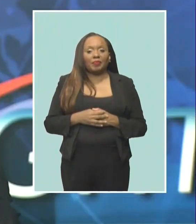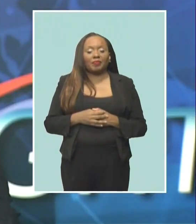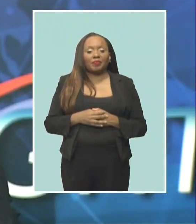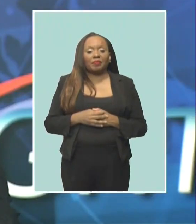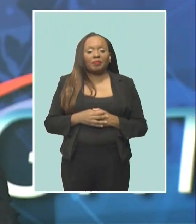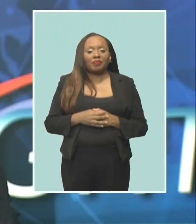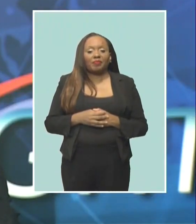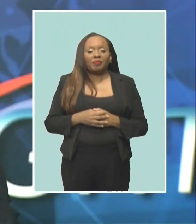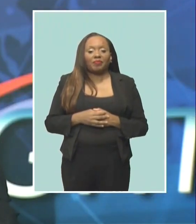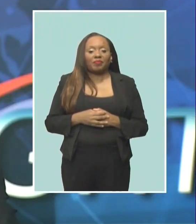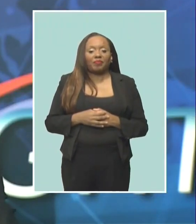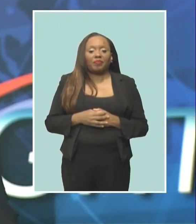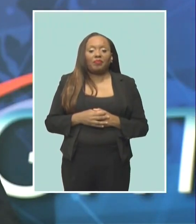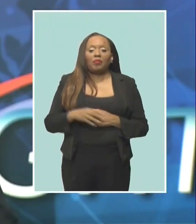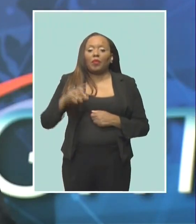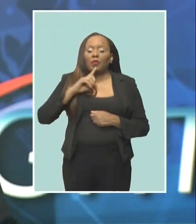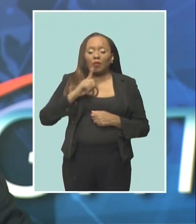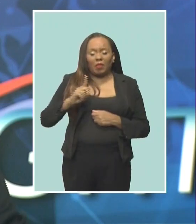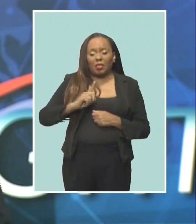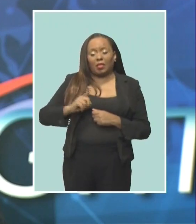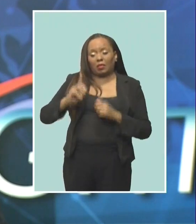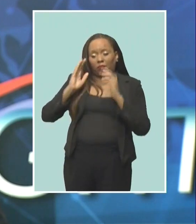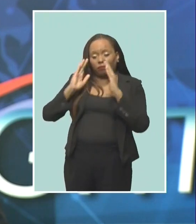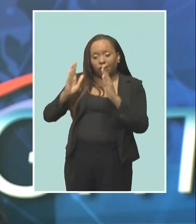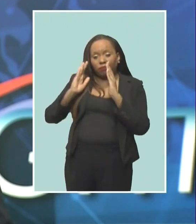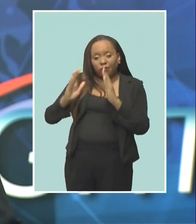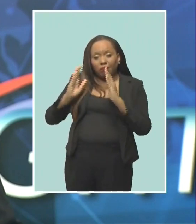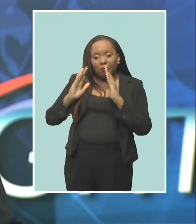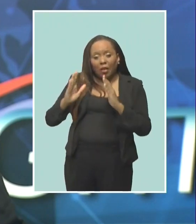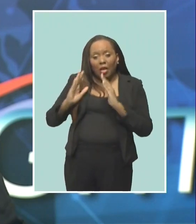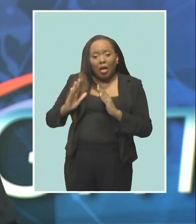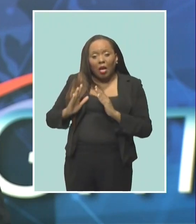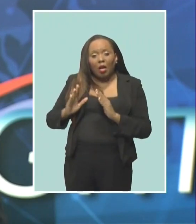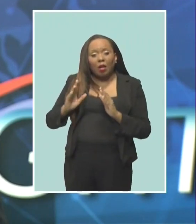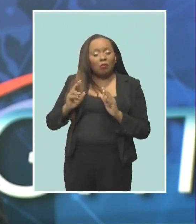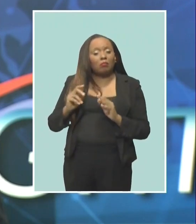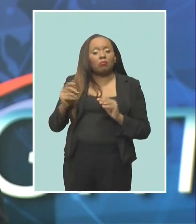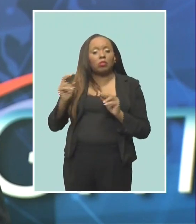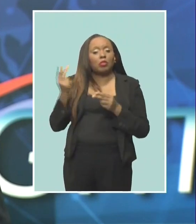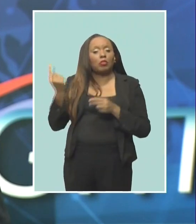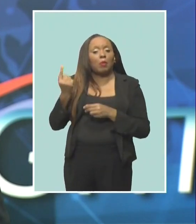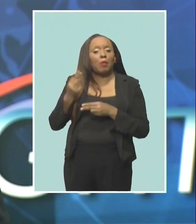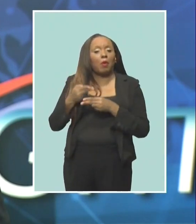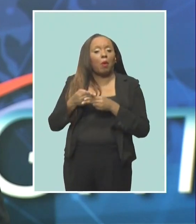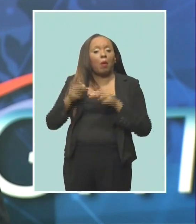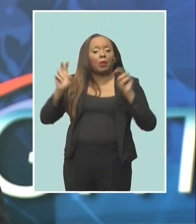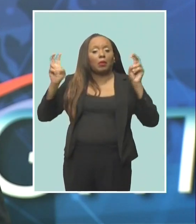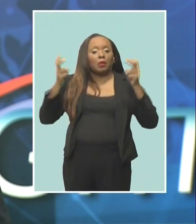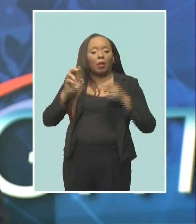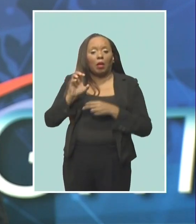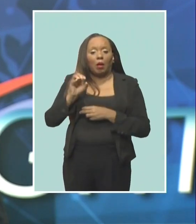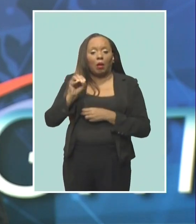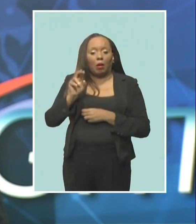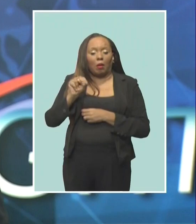The bank says it has been paying attention to onboarding and their portfolio has grown